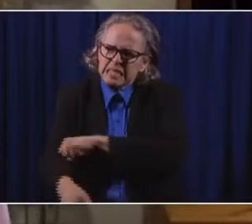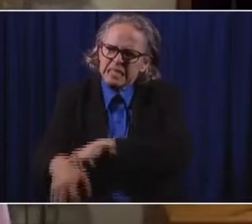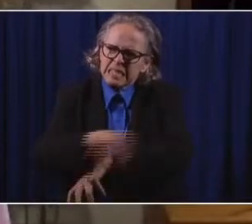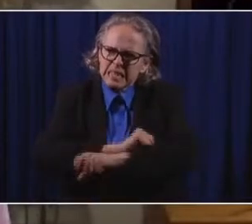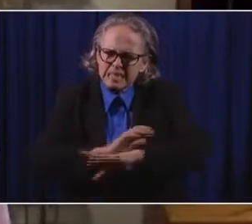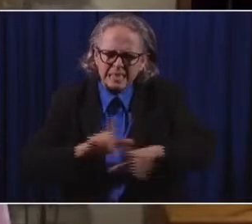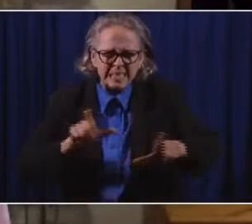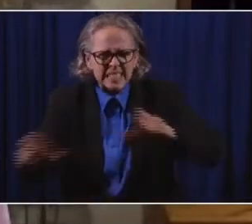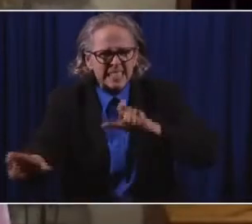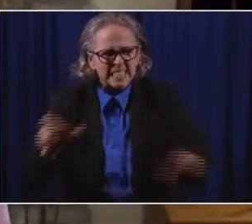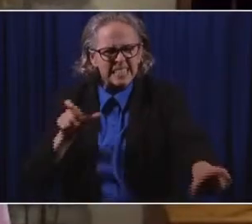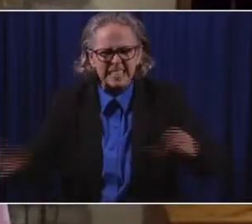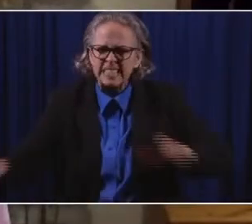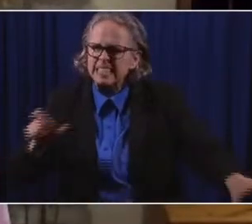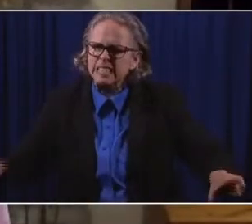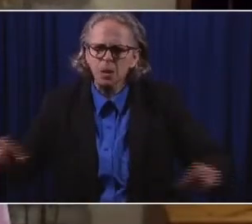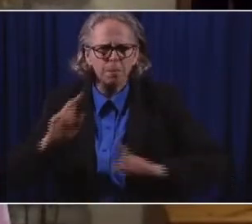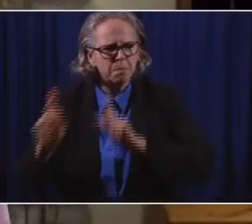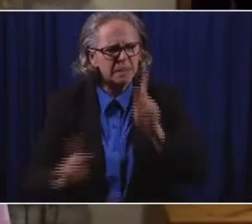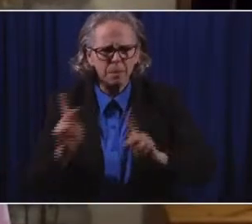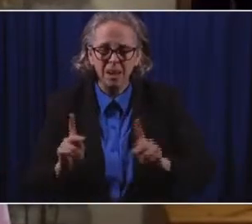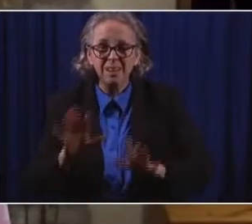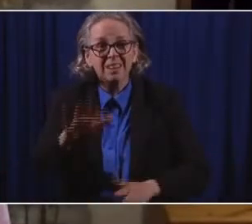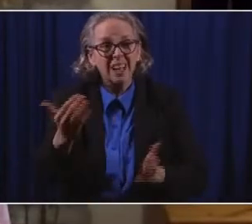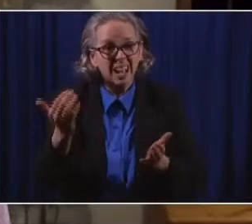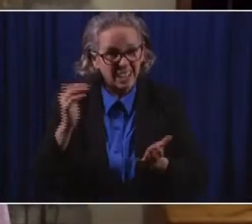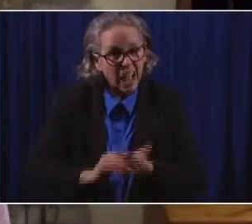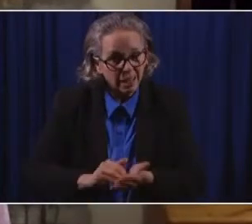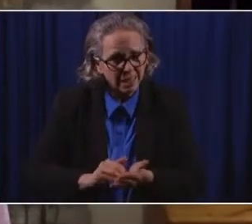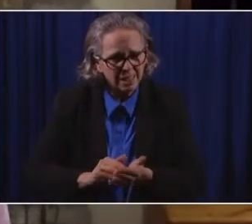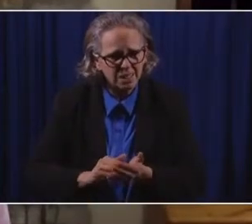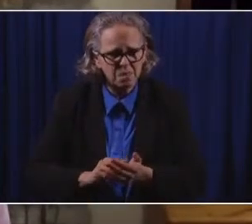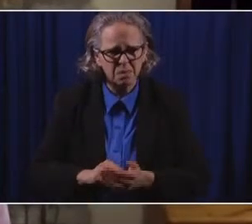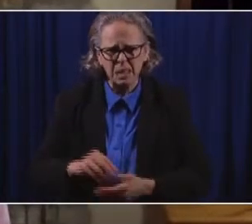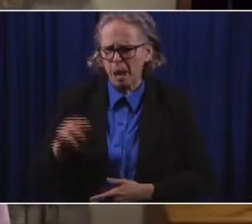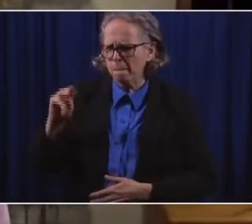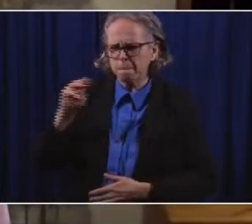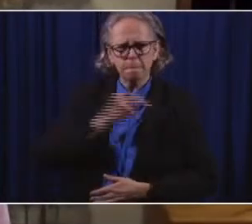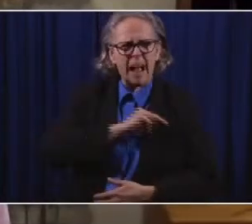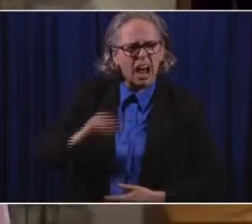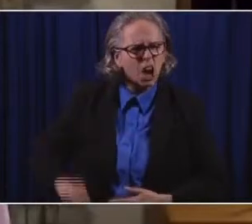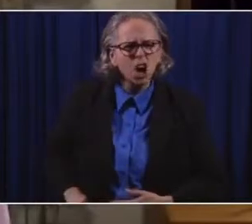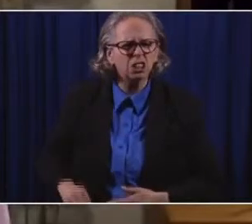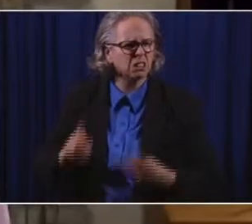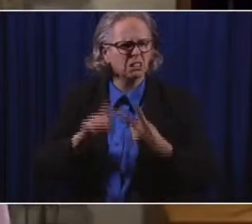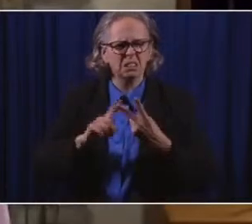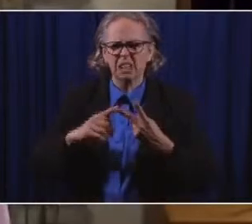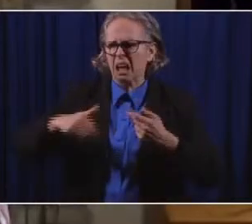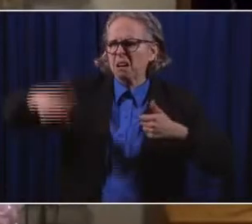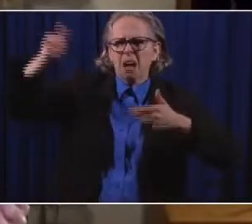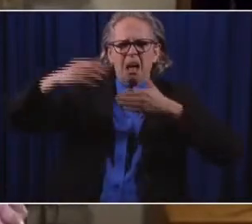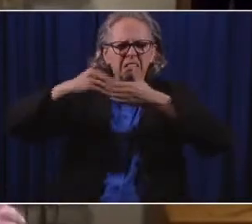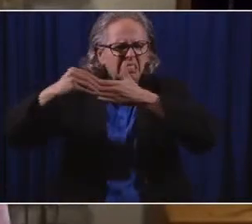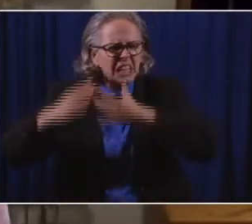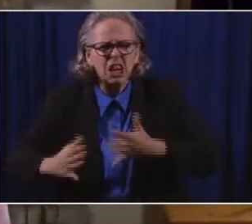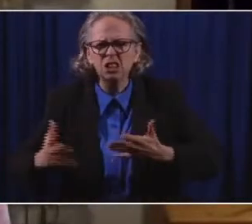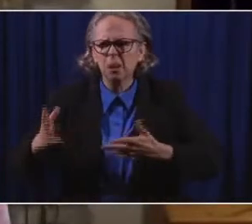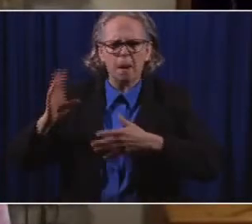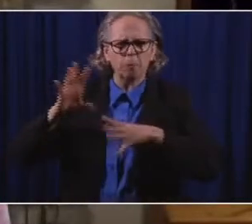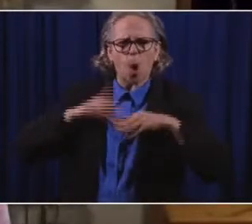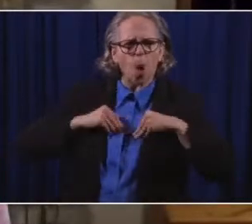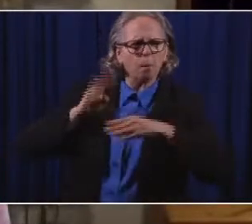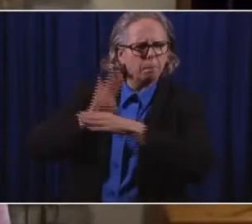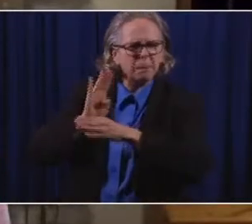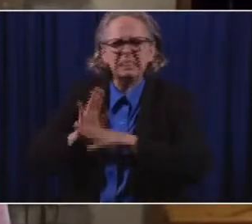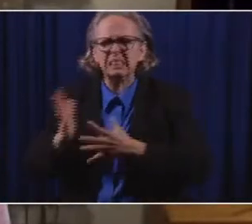leadership come out of mayors, county commissioners, business community, those in labor. We've seen people in